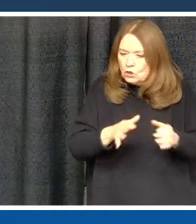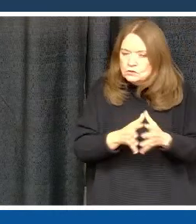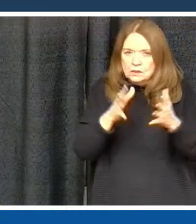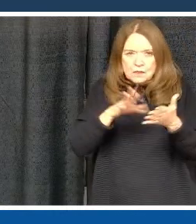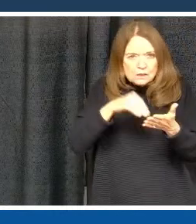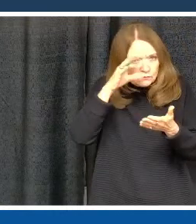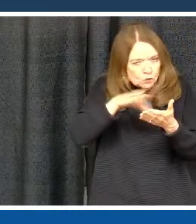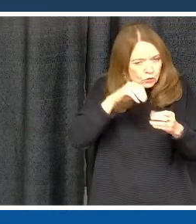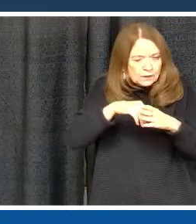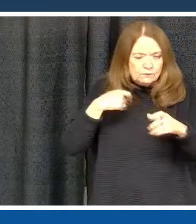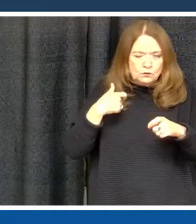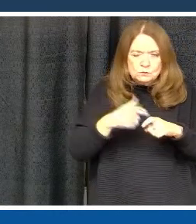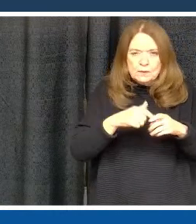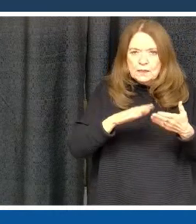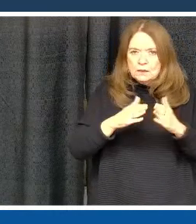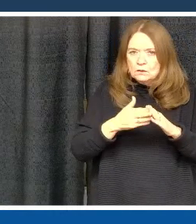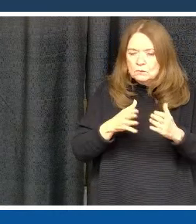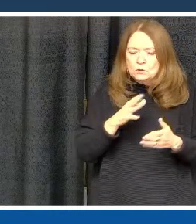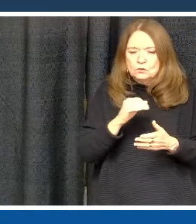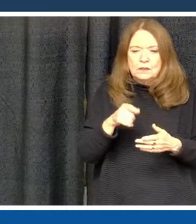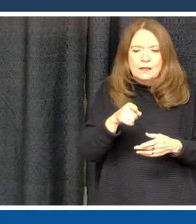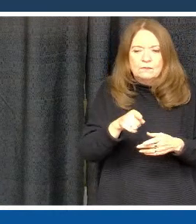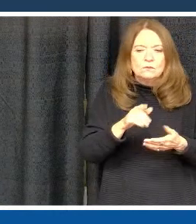the graphs and everything that shows that,